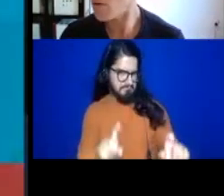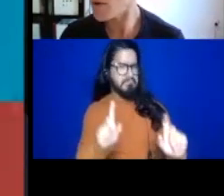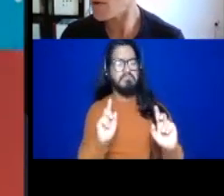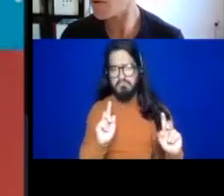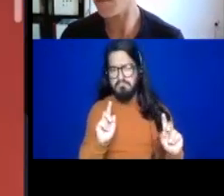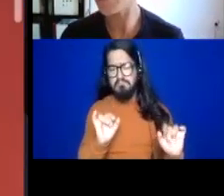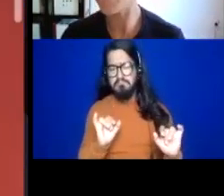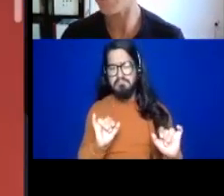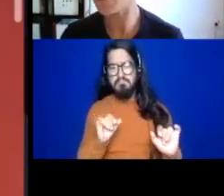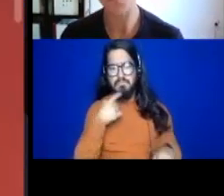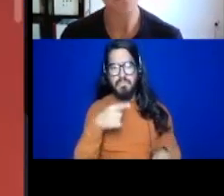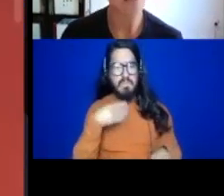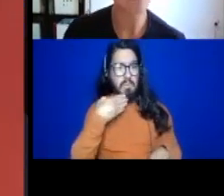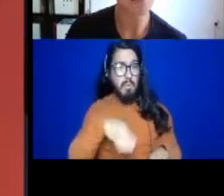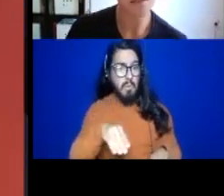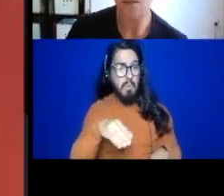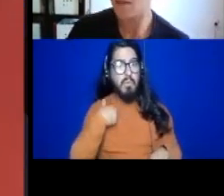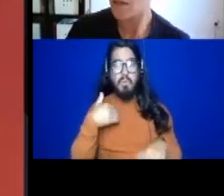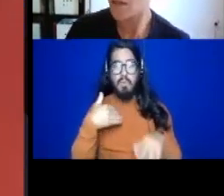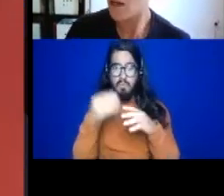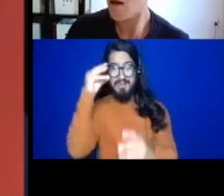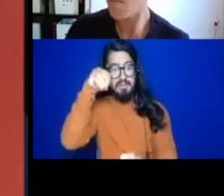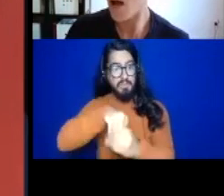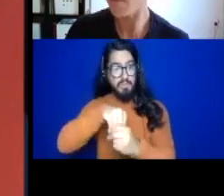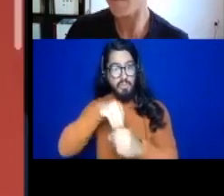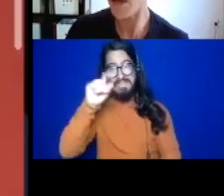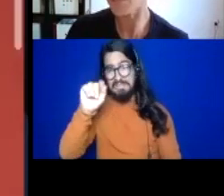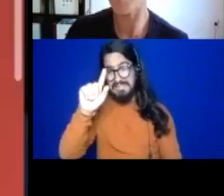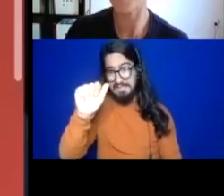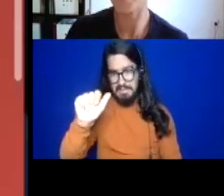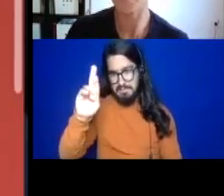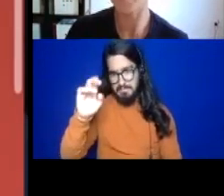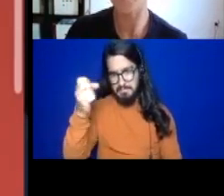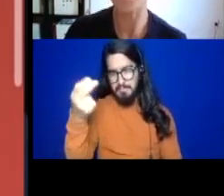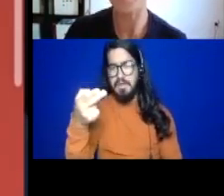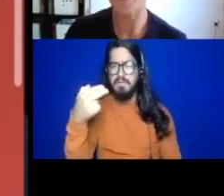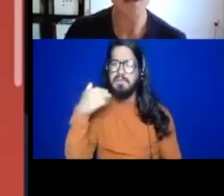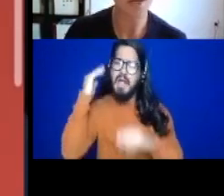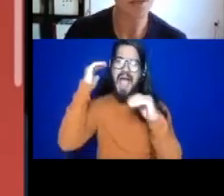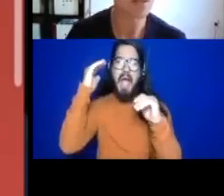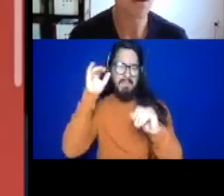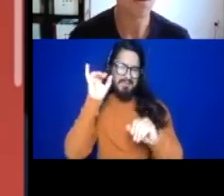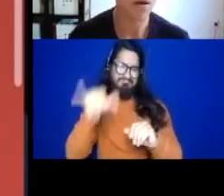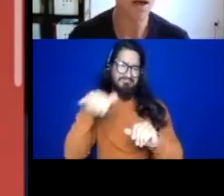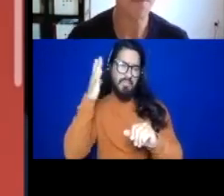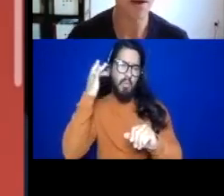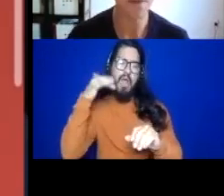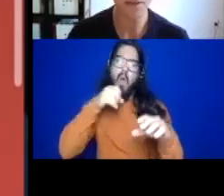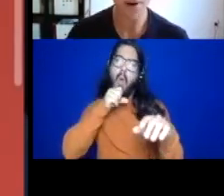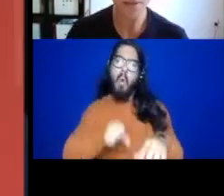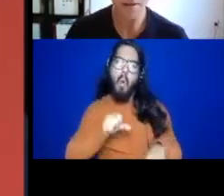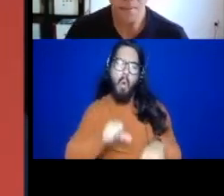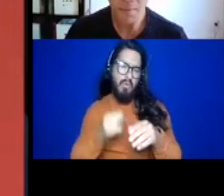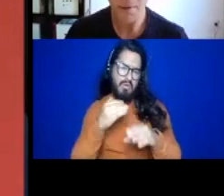And oh no, it was involved in two data breaches. I expect that. It's a very old email address. And so I'm